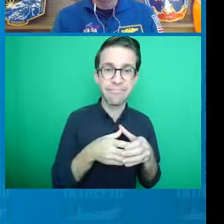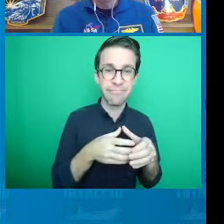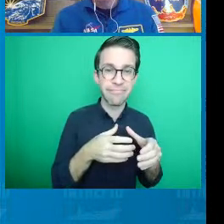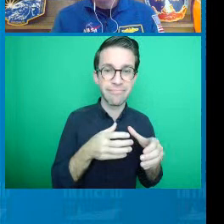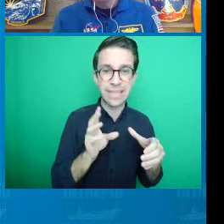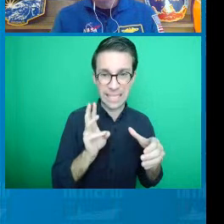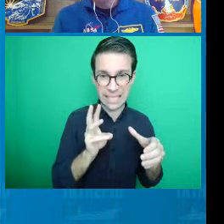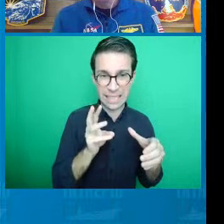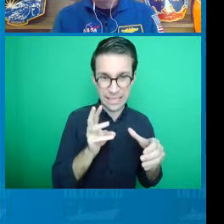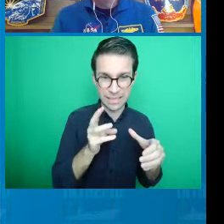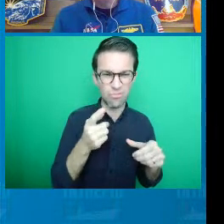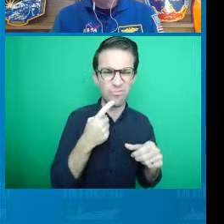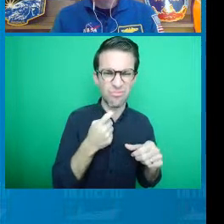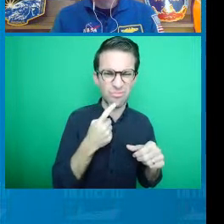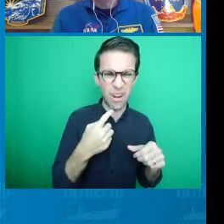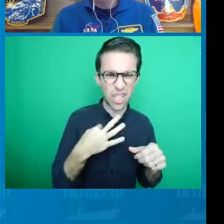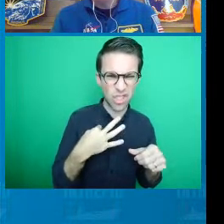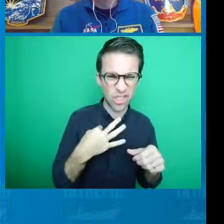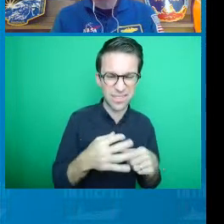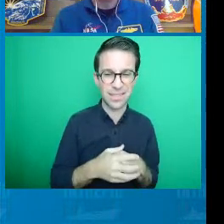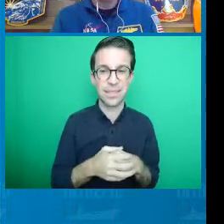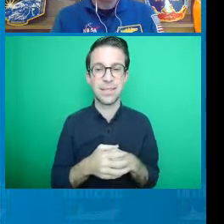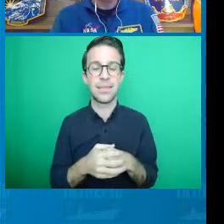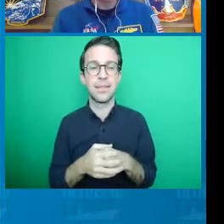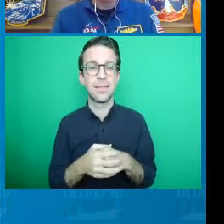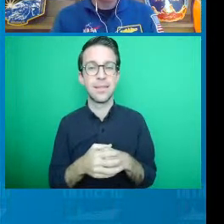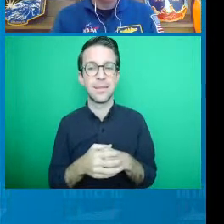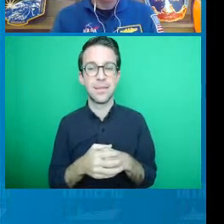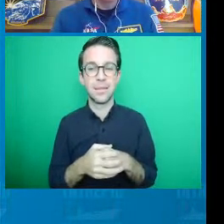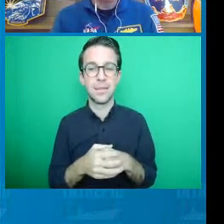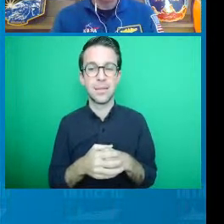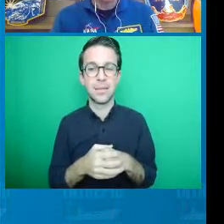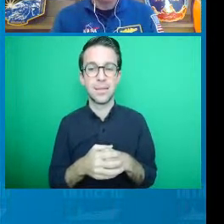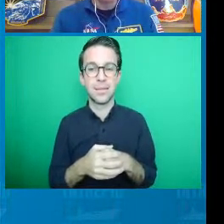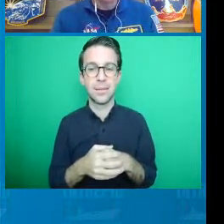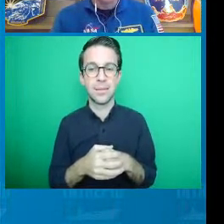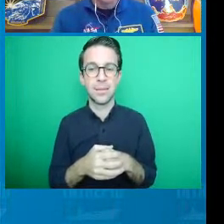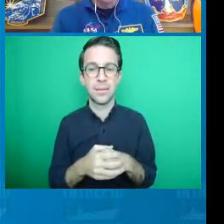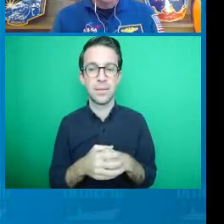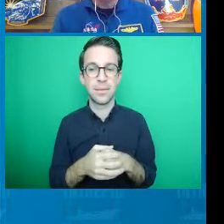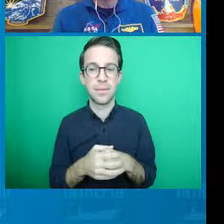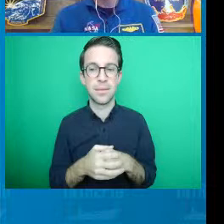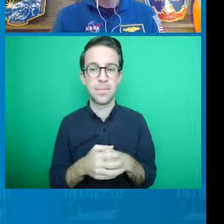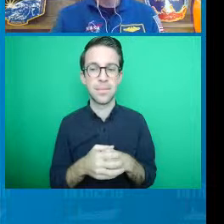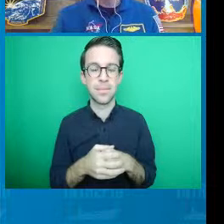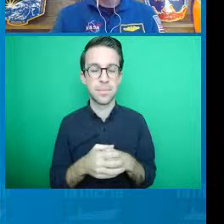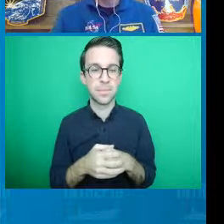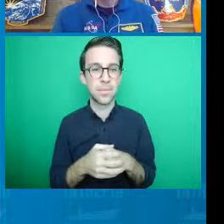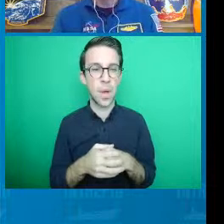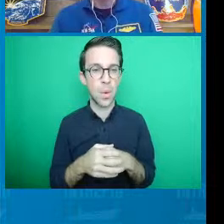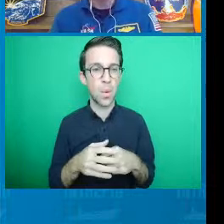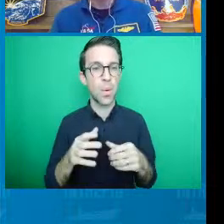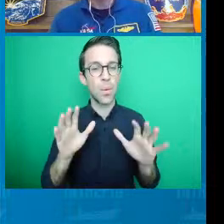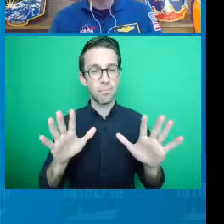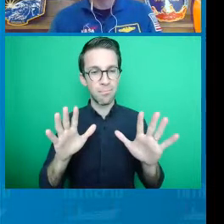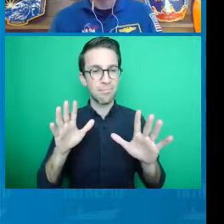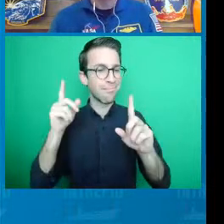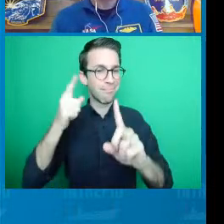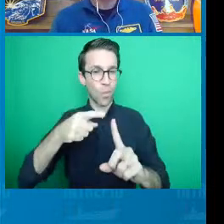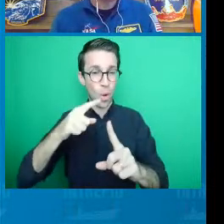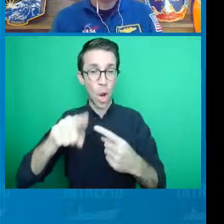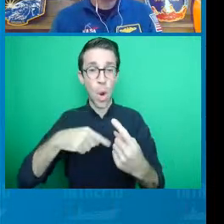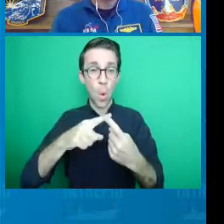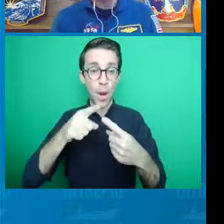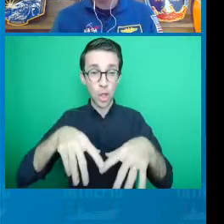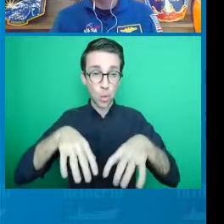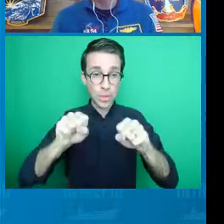And so how this matters to almost everybody else is when you take a class or you study